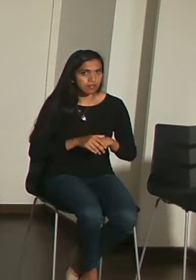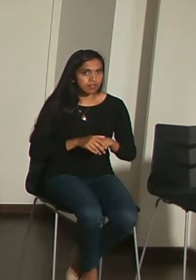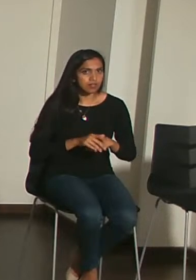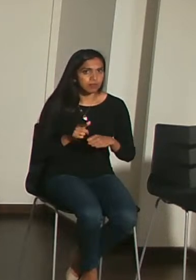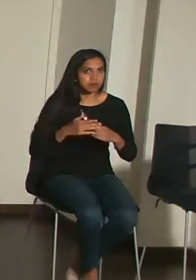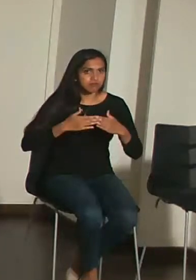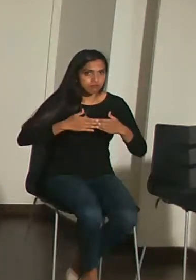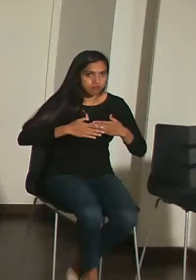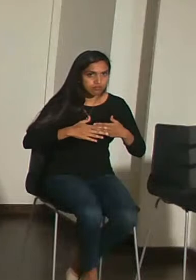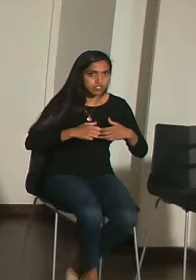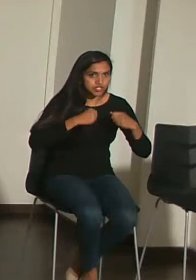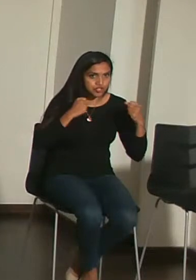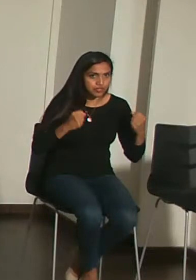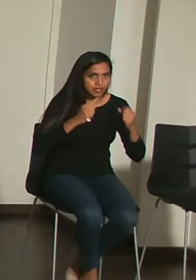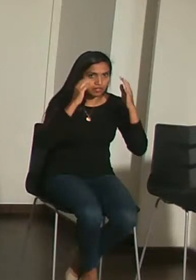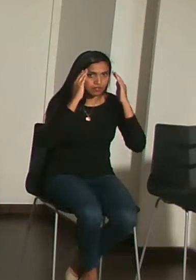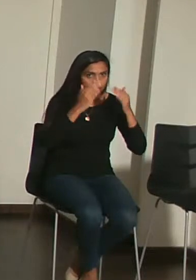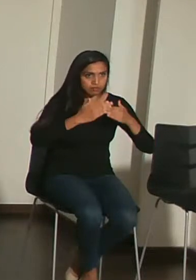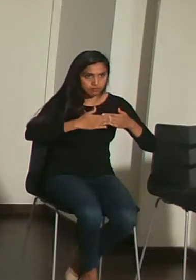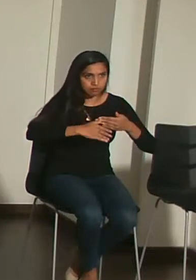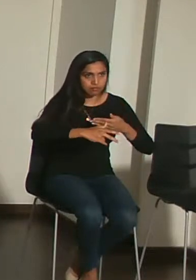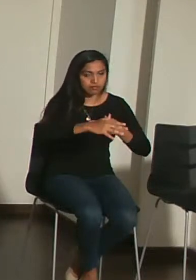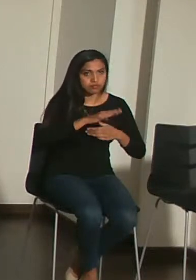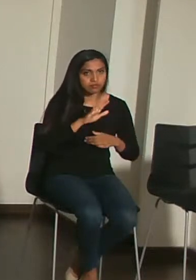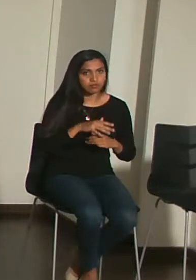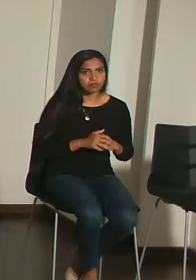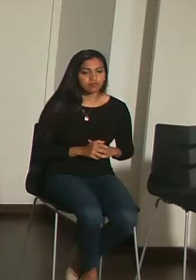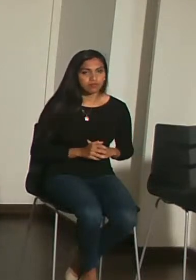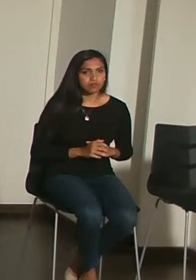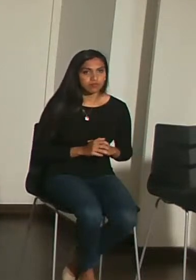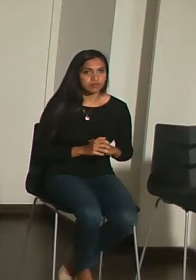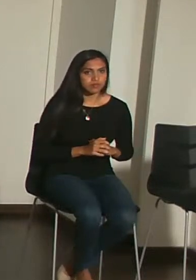working towards that somewhere.